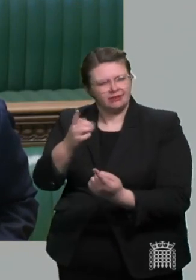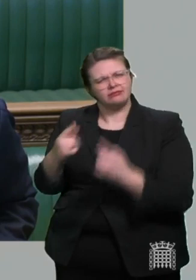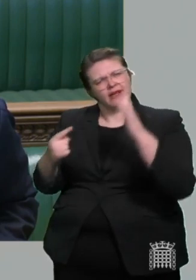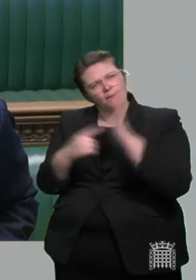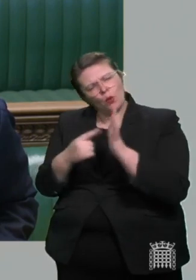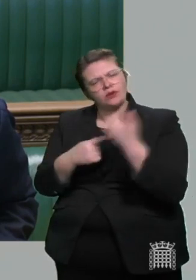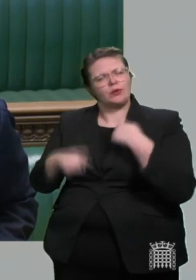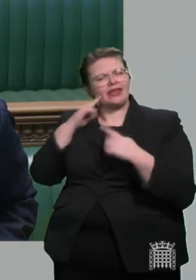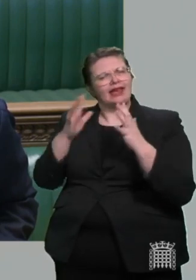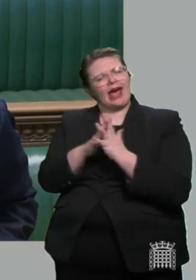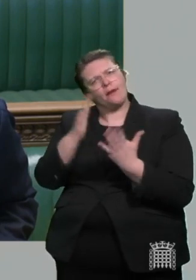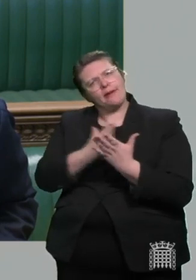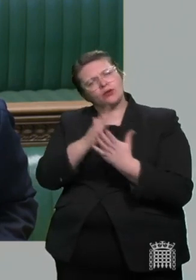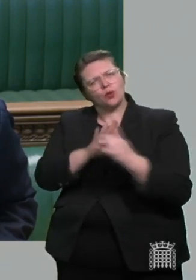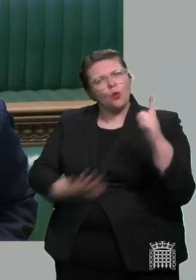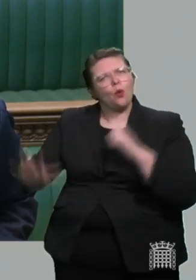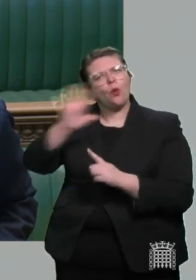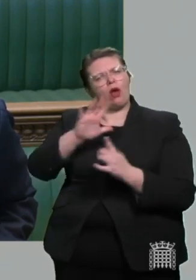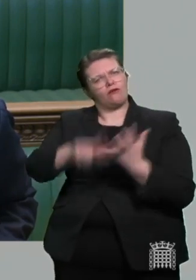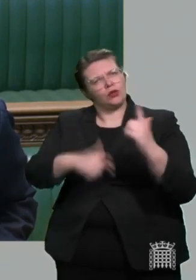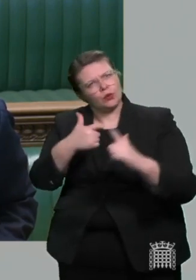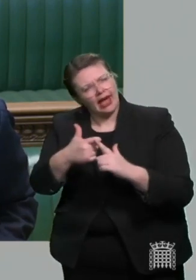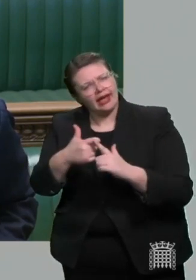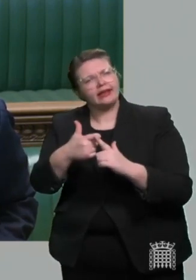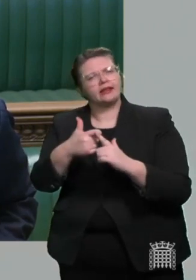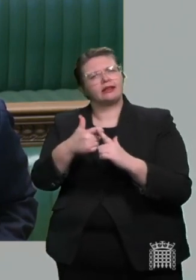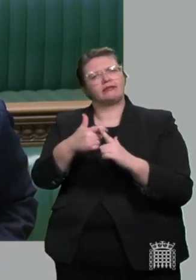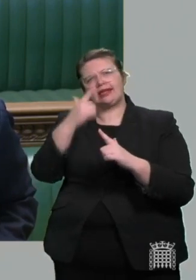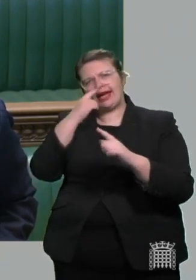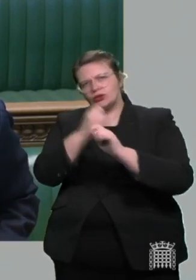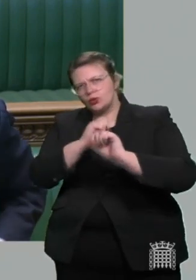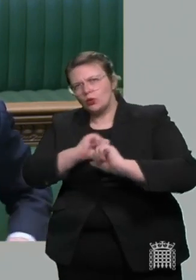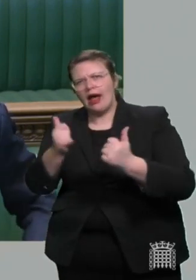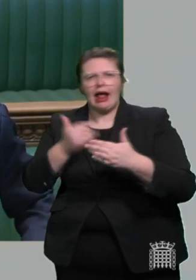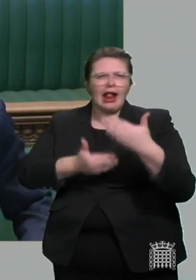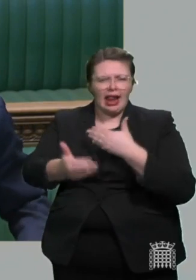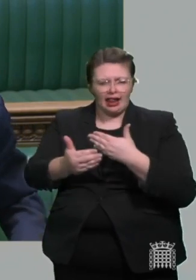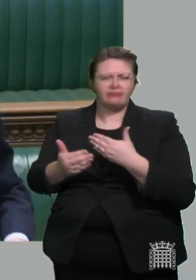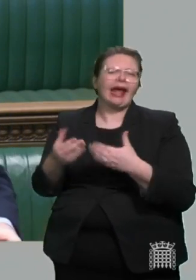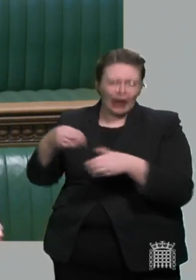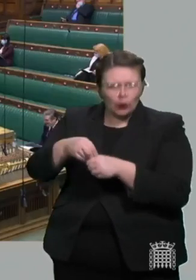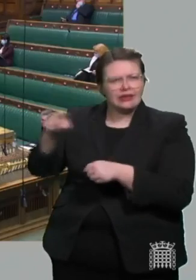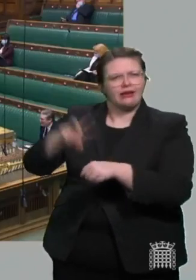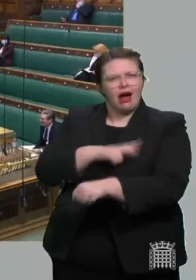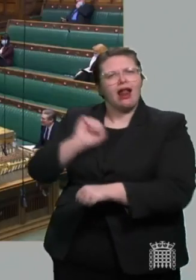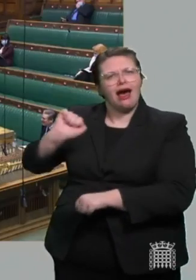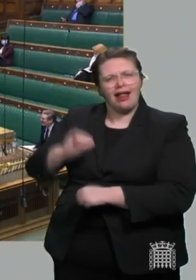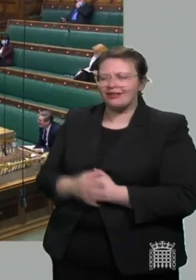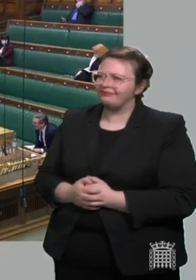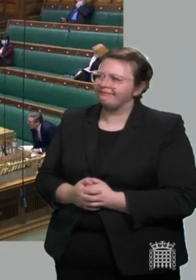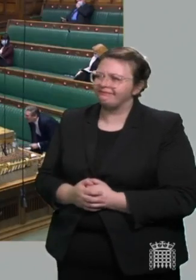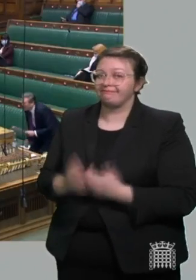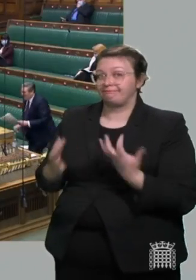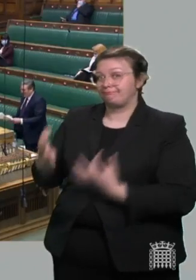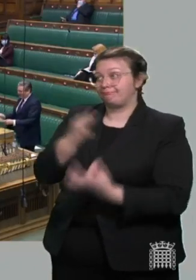tremendous potential of the whole of the United Kingdom, including, of course, Carlisle, which he so well represents. The Leader of the Opposition,